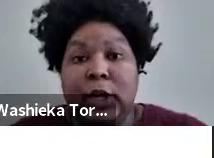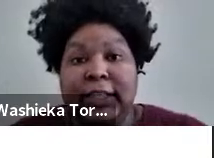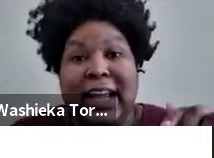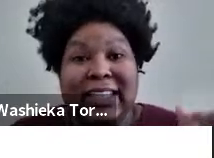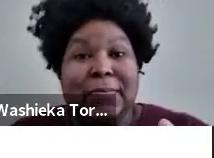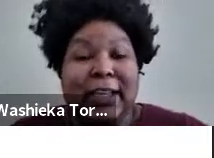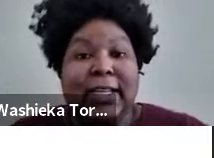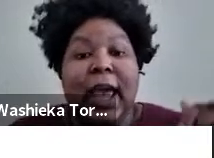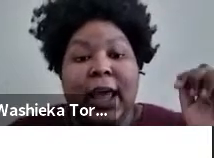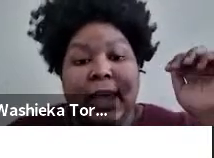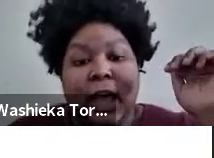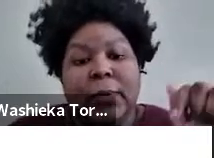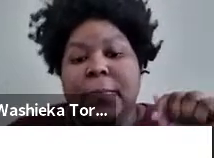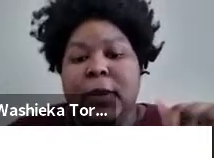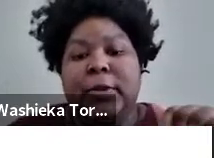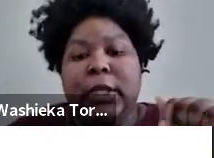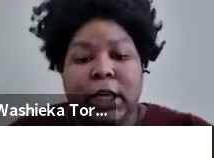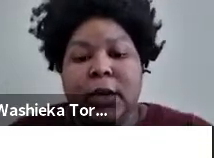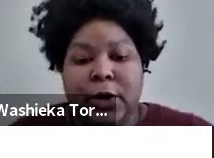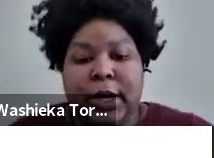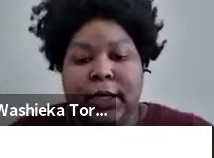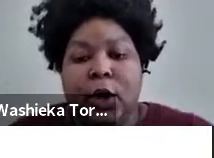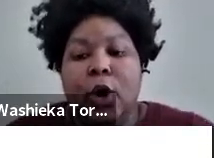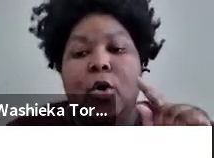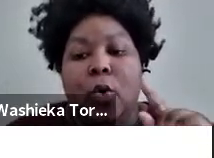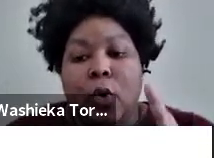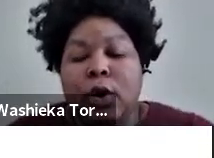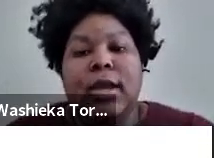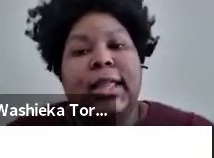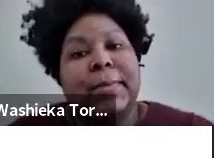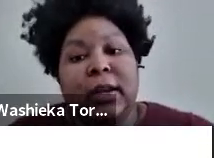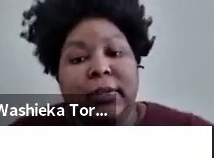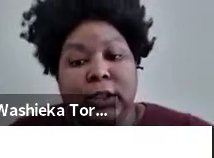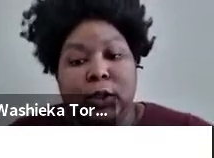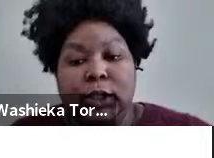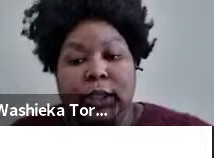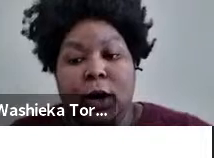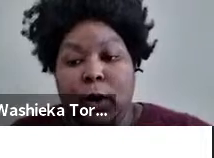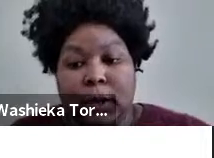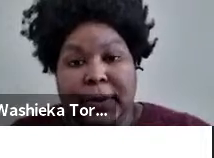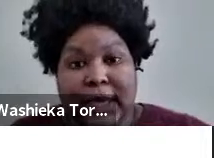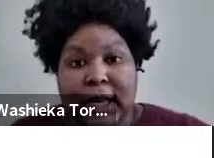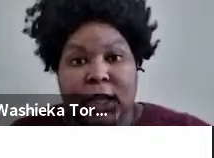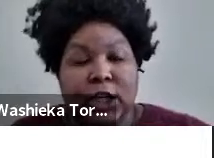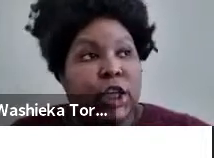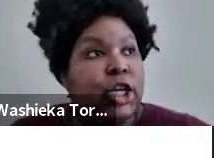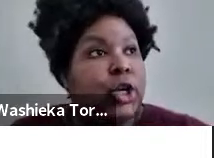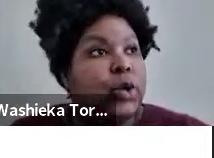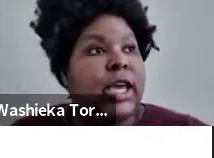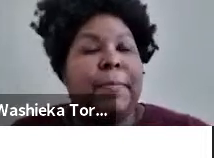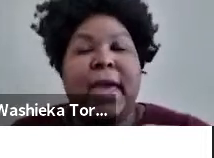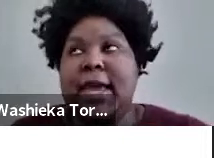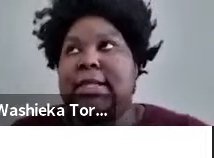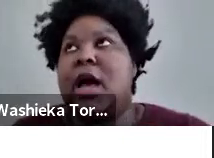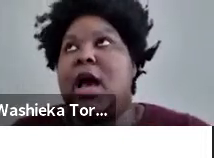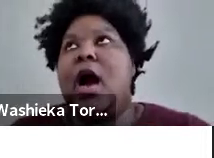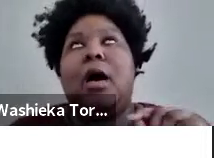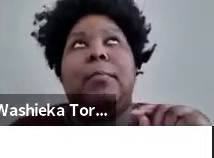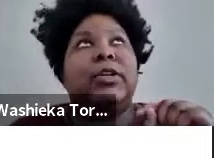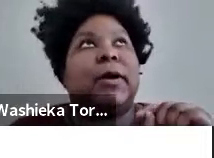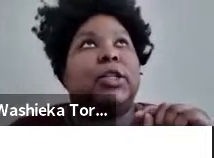in communities. That's the biggest thing. They help keep people in communities or get them out of institutions they don't want to be in. There's huge